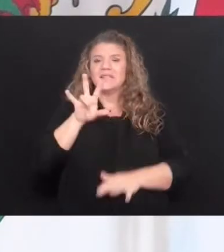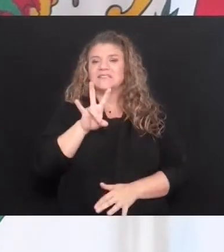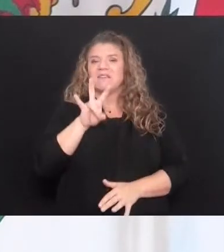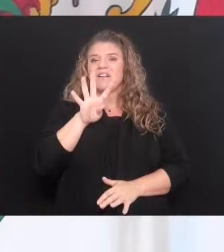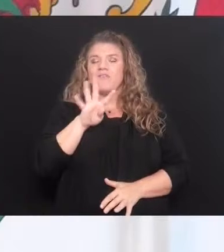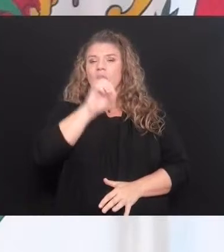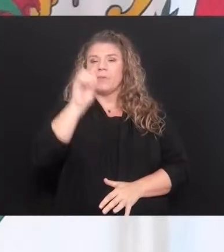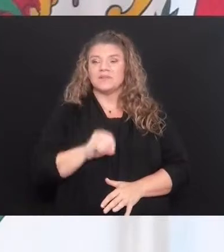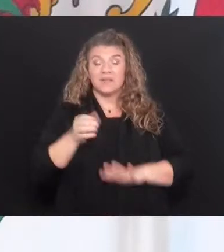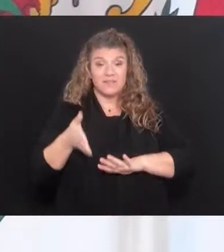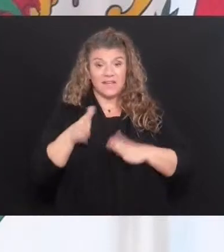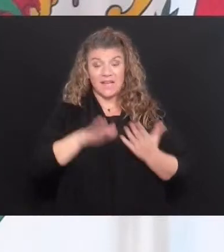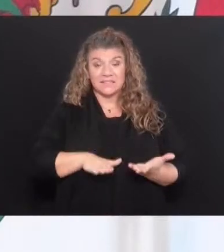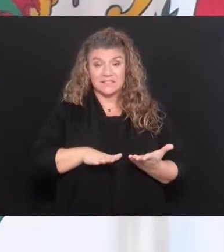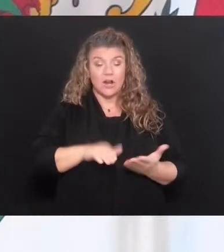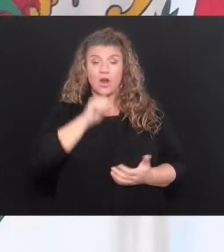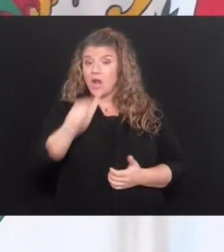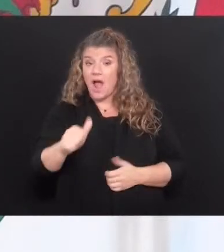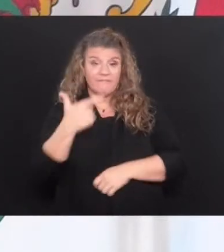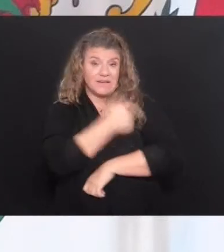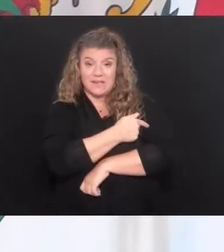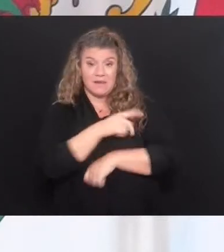74% of the deaths are unvaccinated.